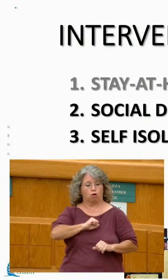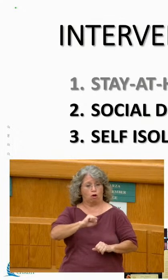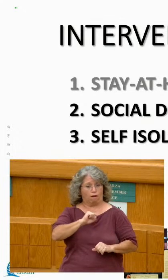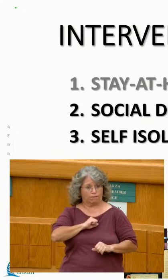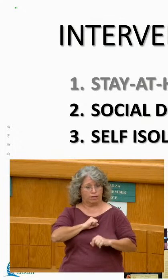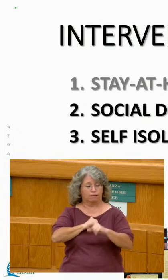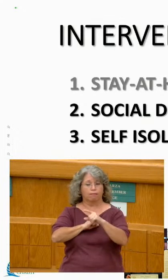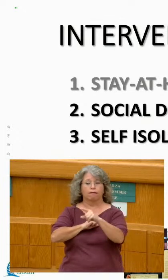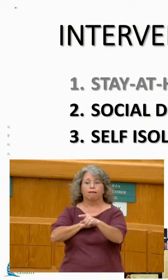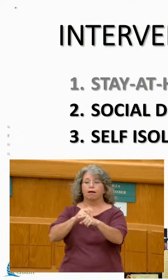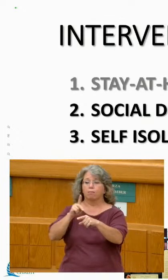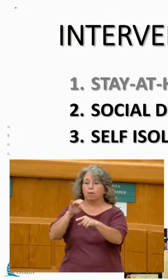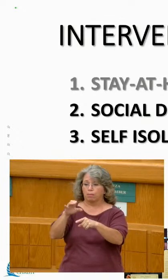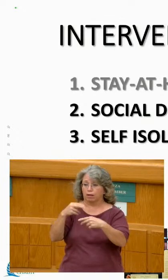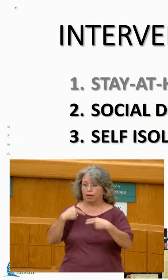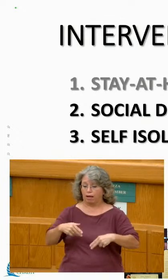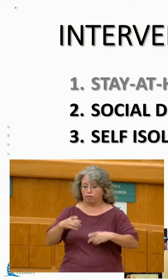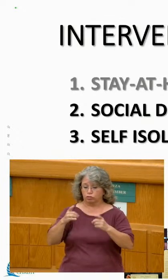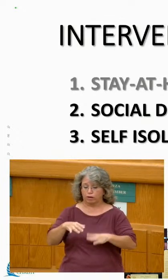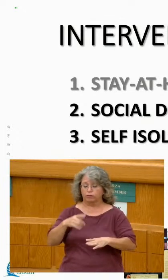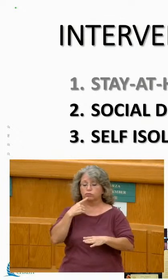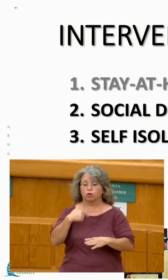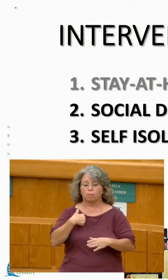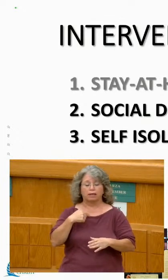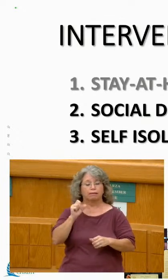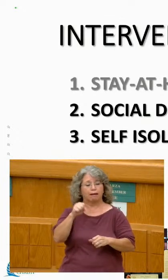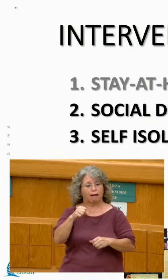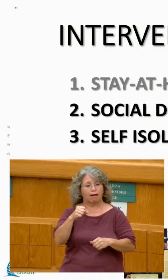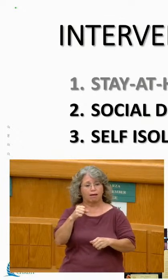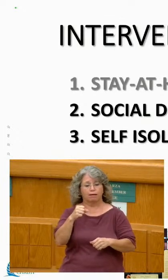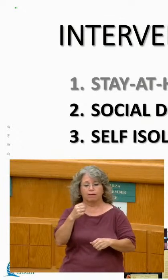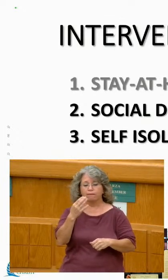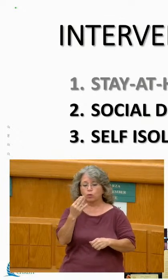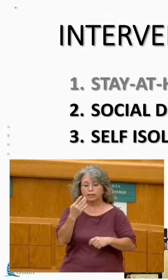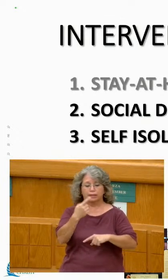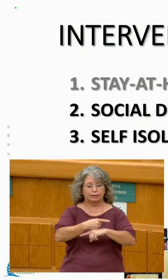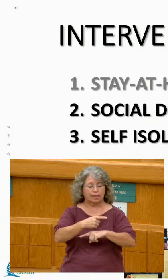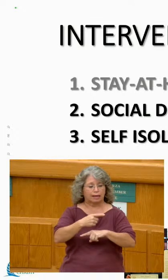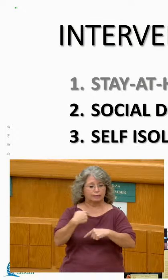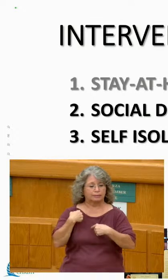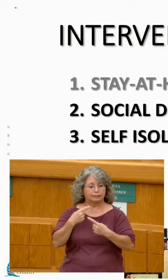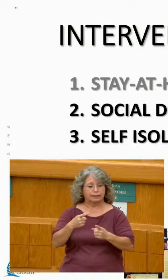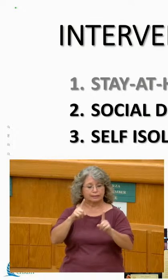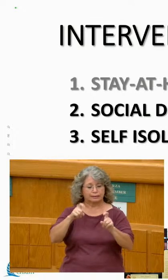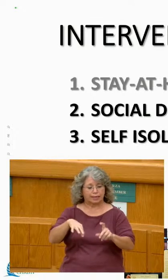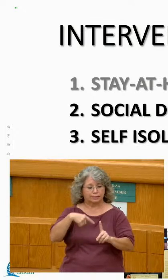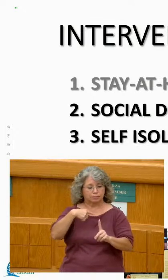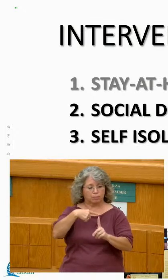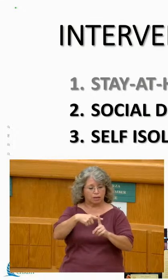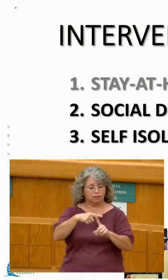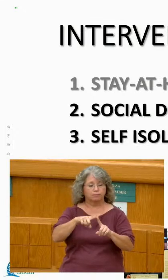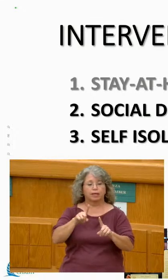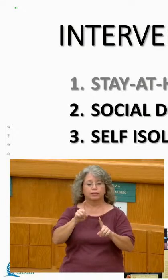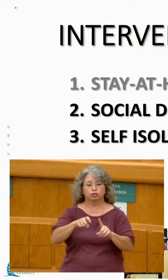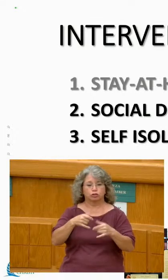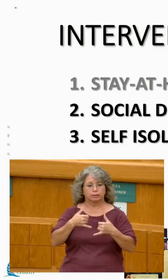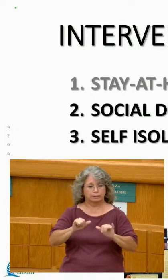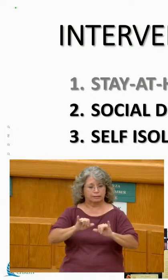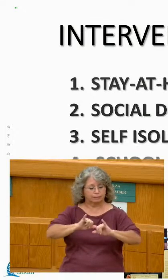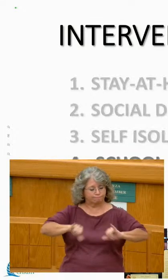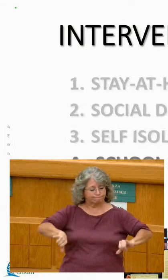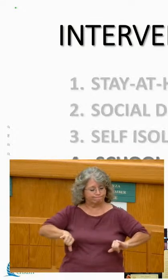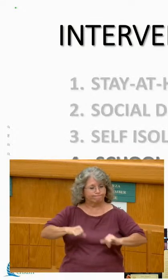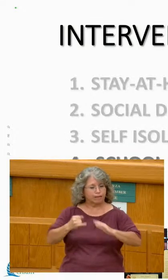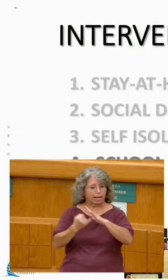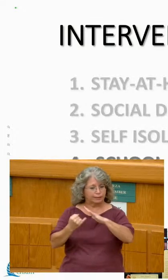even though it's been 14 days since I tested positive, that I should continue to self-isolate until the symptoms subside.